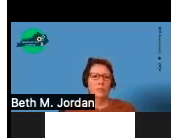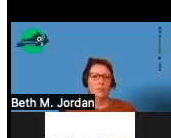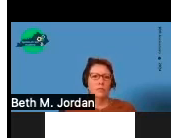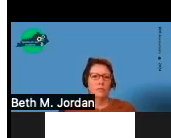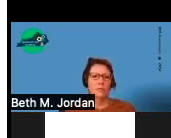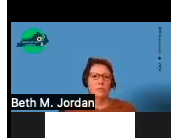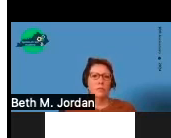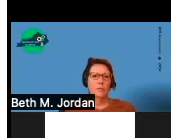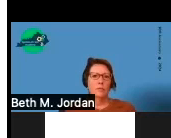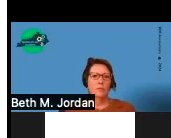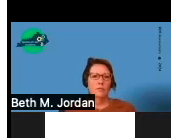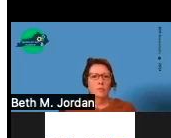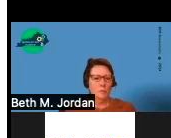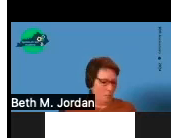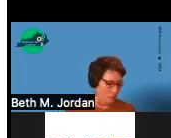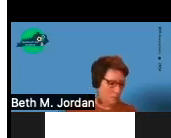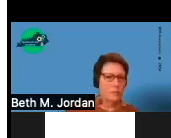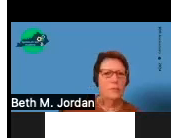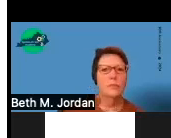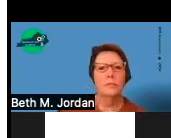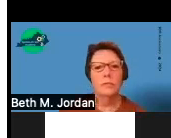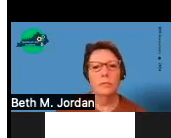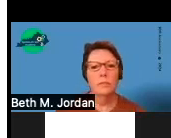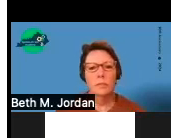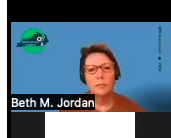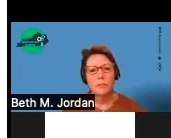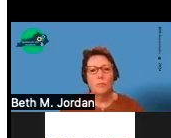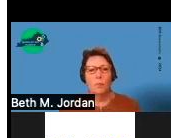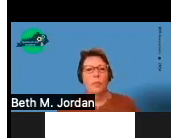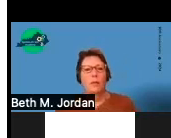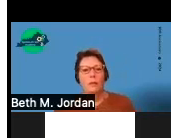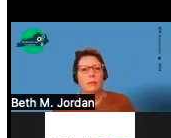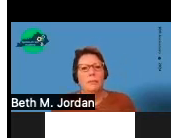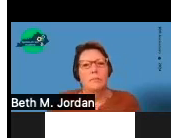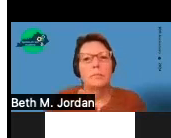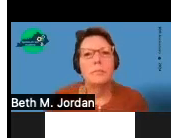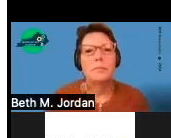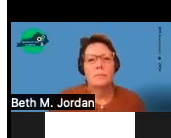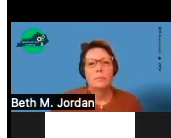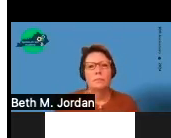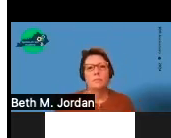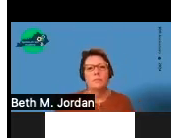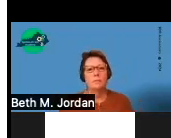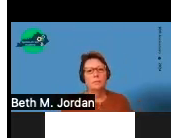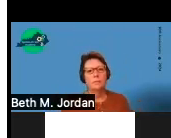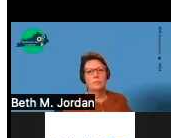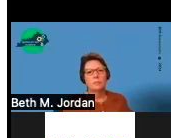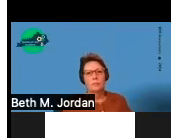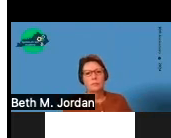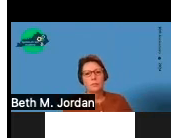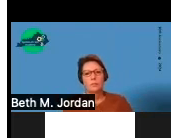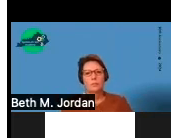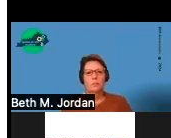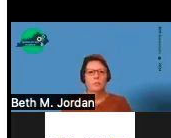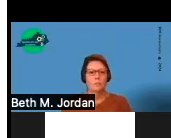system of care approach. That's crucial to supporting a collaborative and coordinated response that's not merely reactive in nature, but